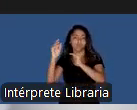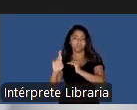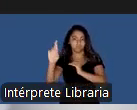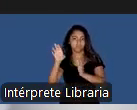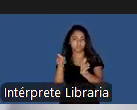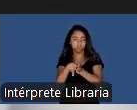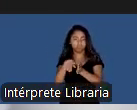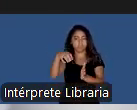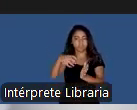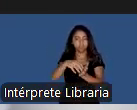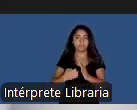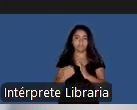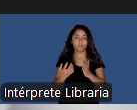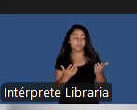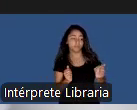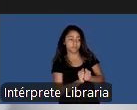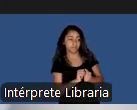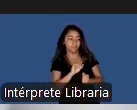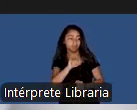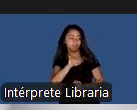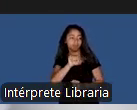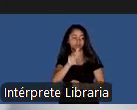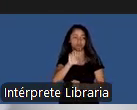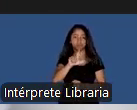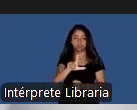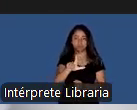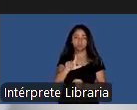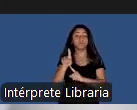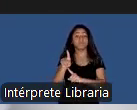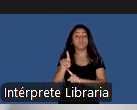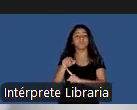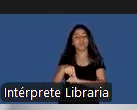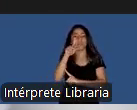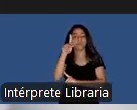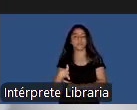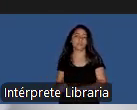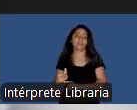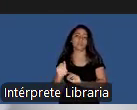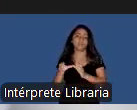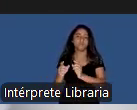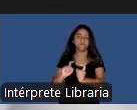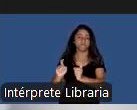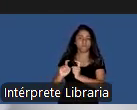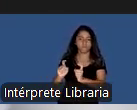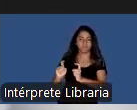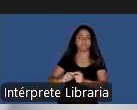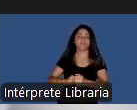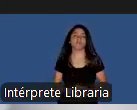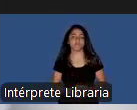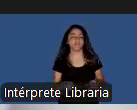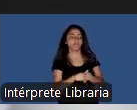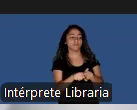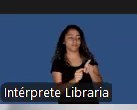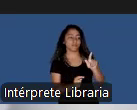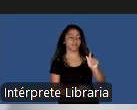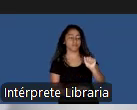Governance at the company. And joining me today are Israel Salman, founder of Méliuz and now chairman of the board and institutional president of CASH3